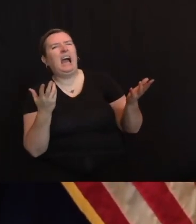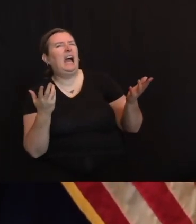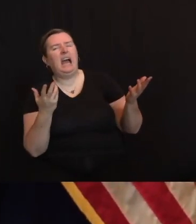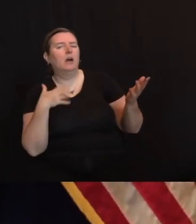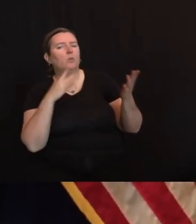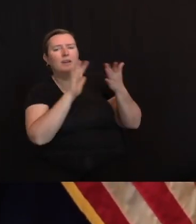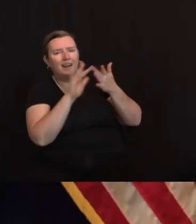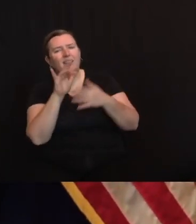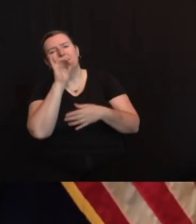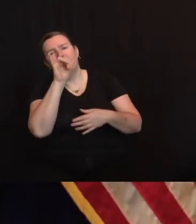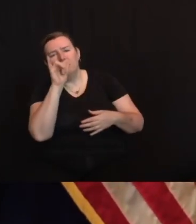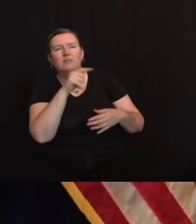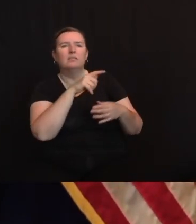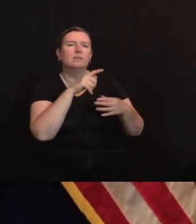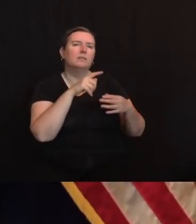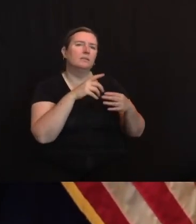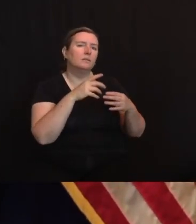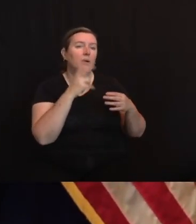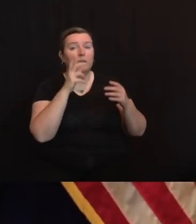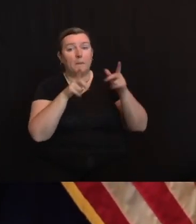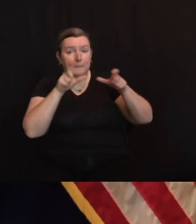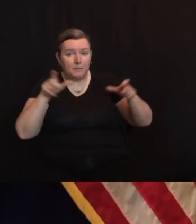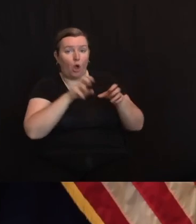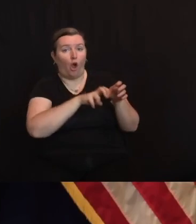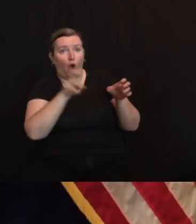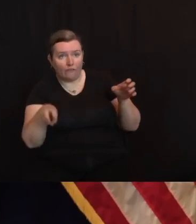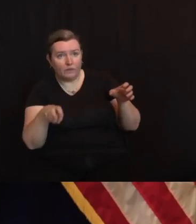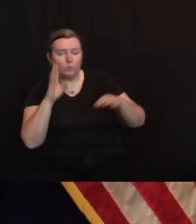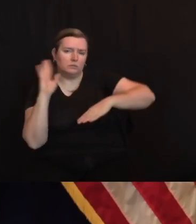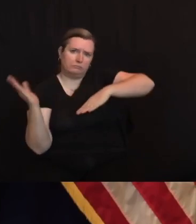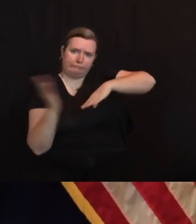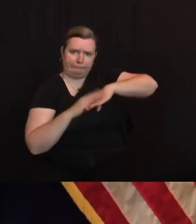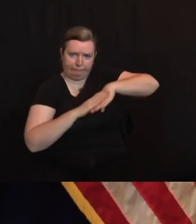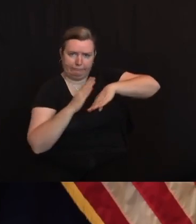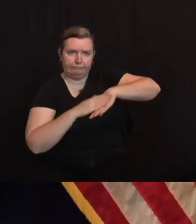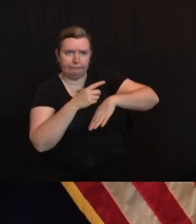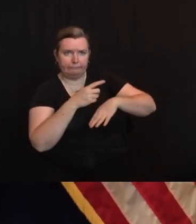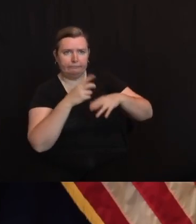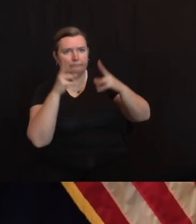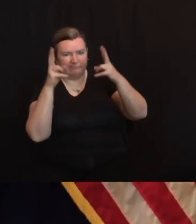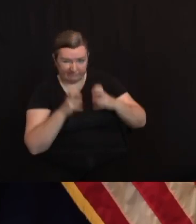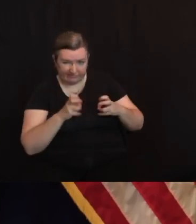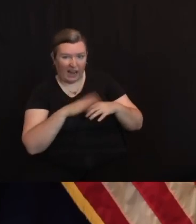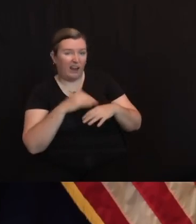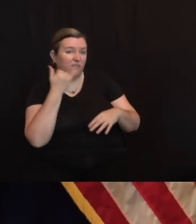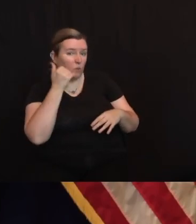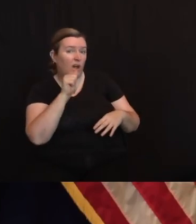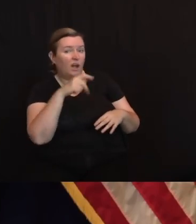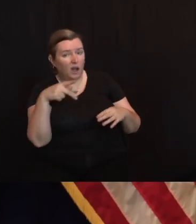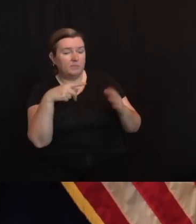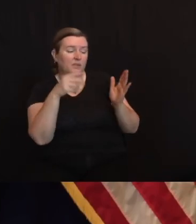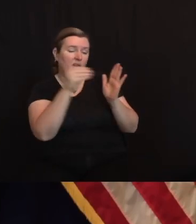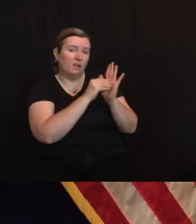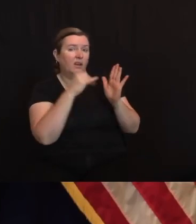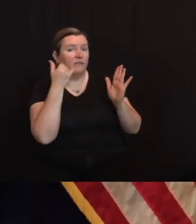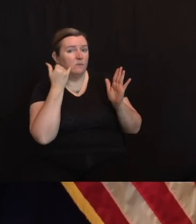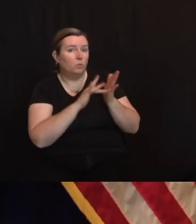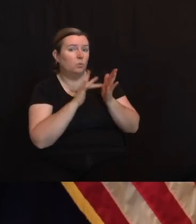people disembark, they'll be reminded to put it on their phone. As the governor shared, we're really focusing on